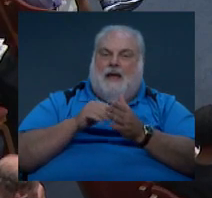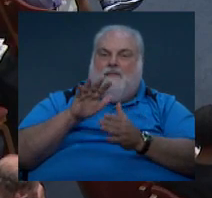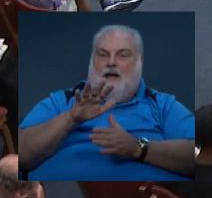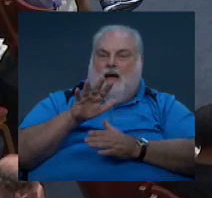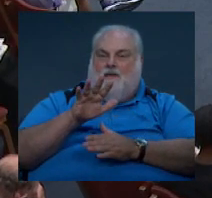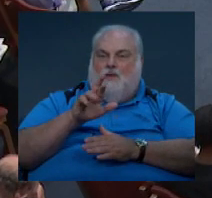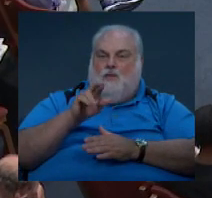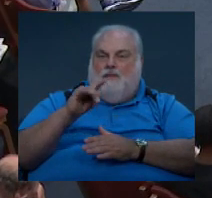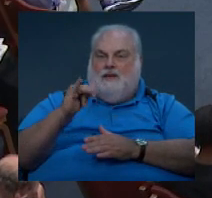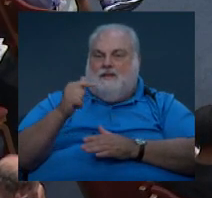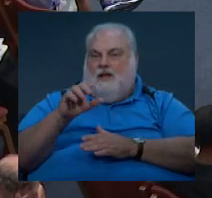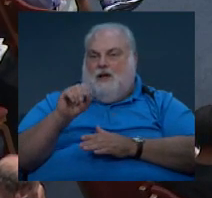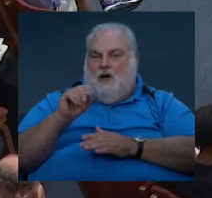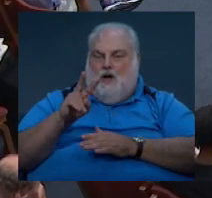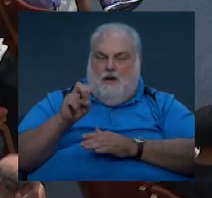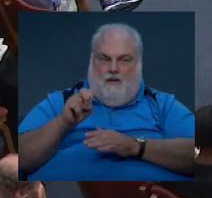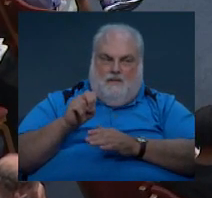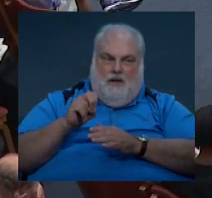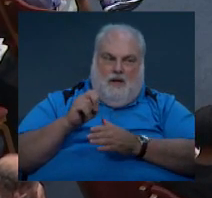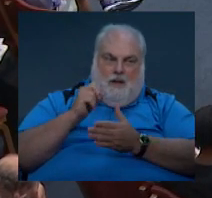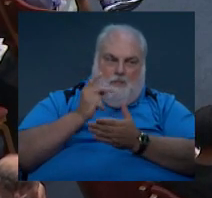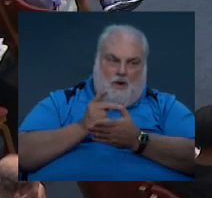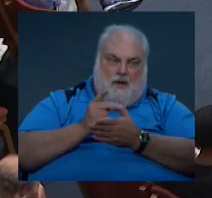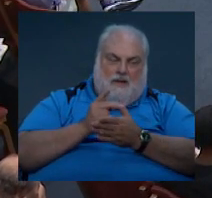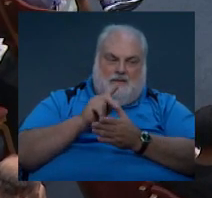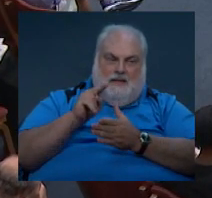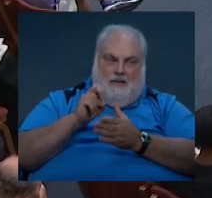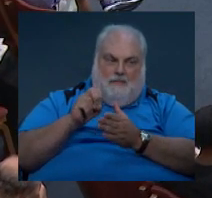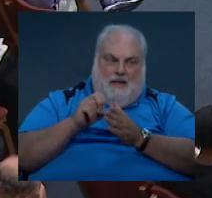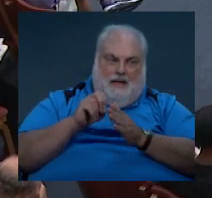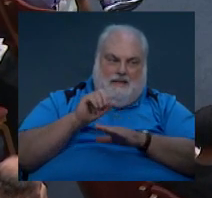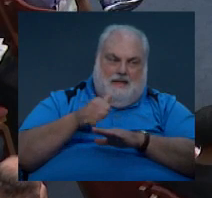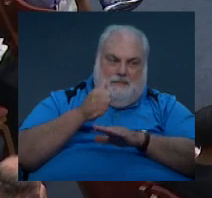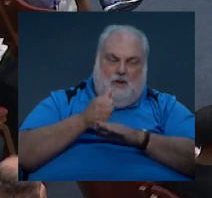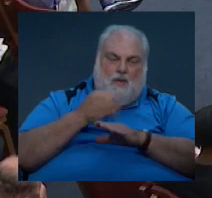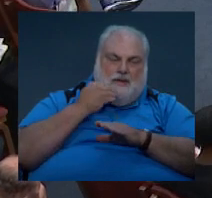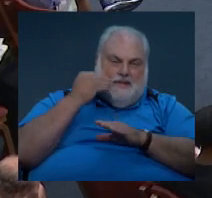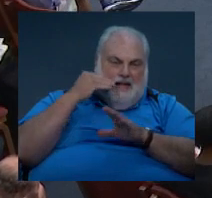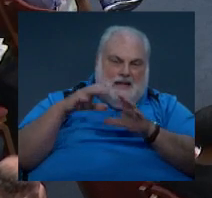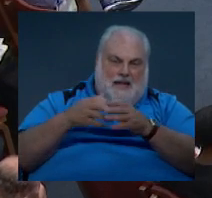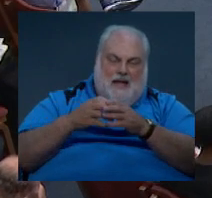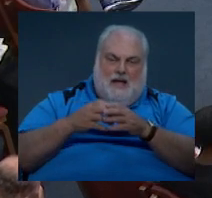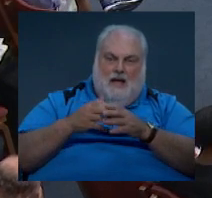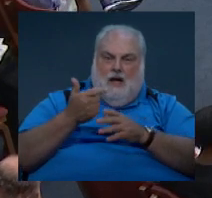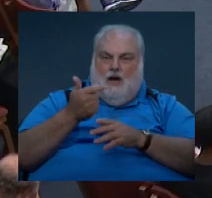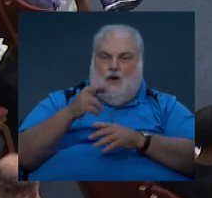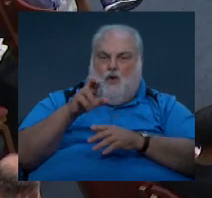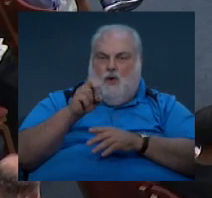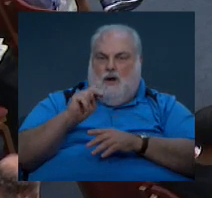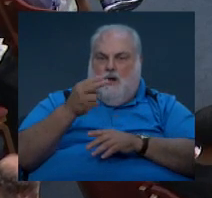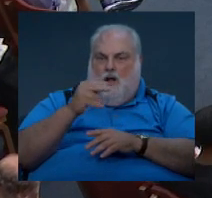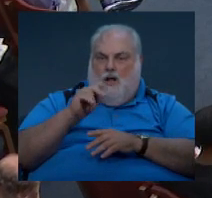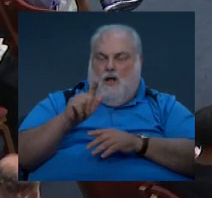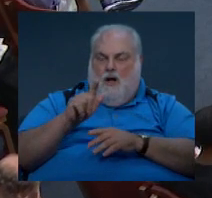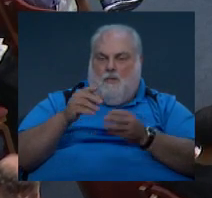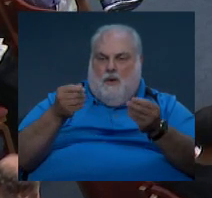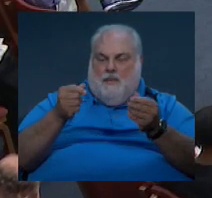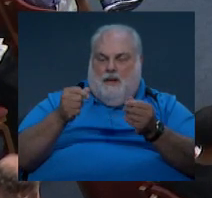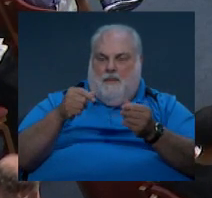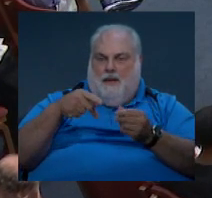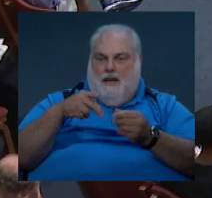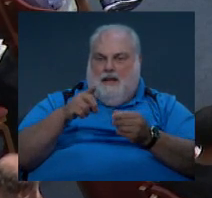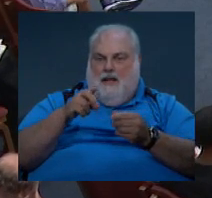5 Remington Cove. An ordinance to approve a plan zoning development, establish a plan residential district titled Green Hall Properties, short form